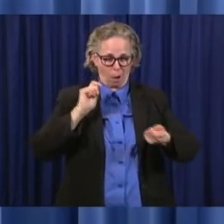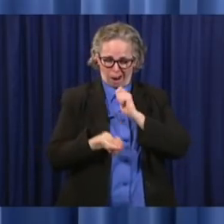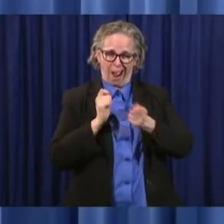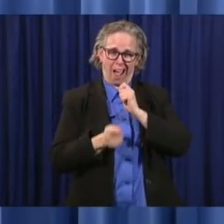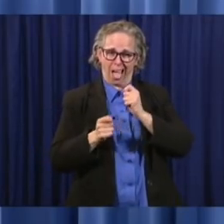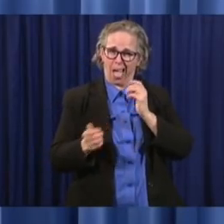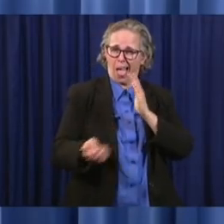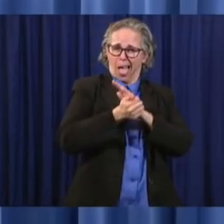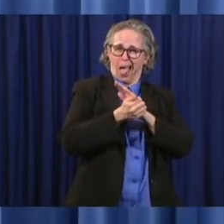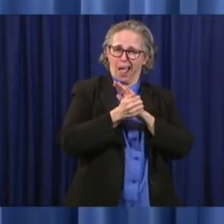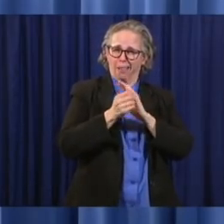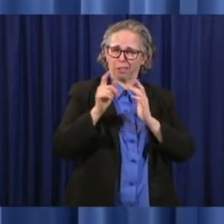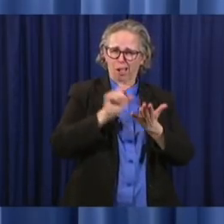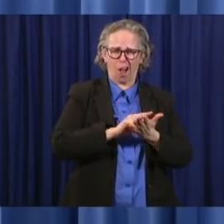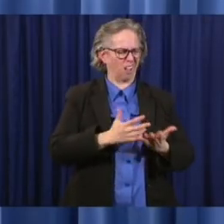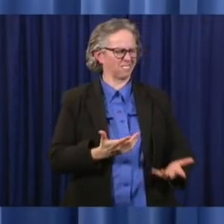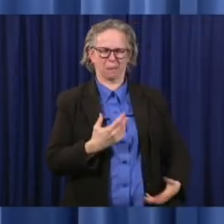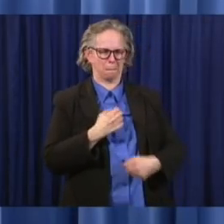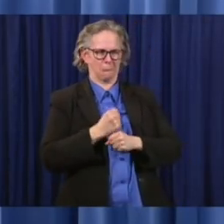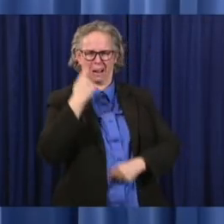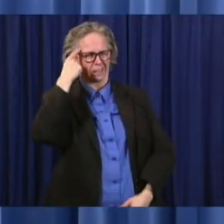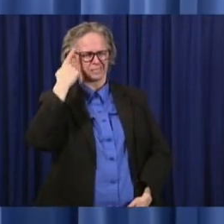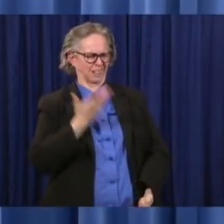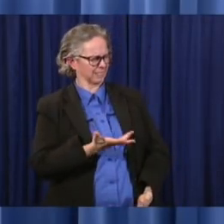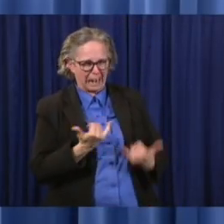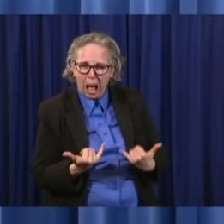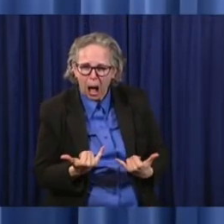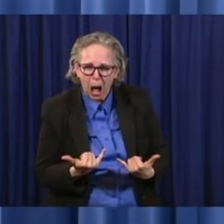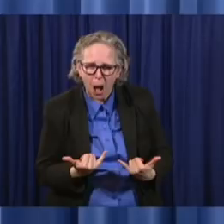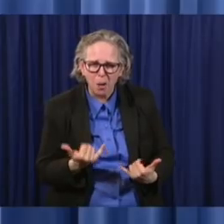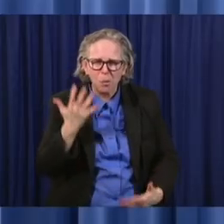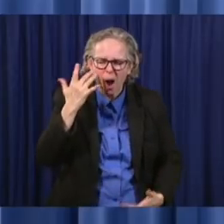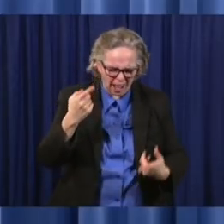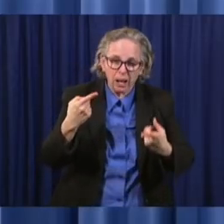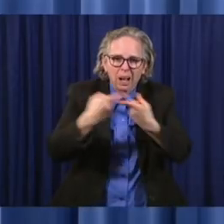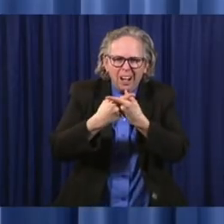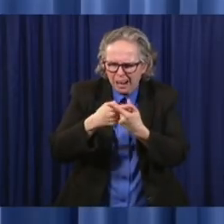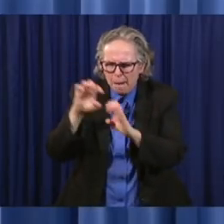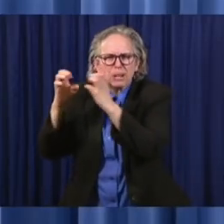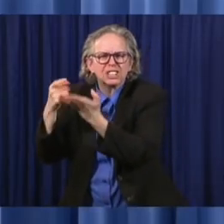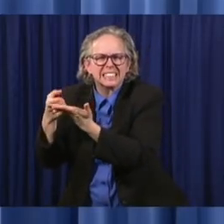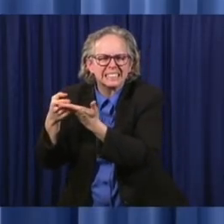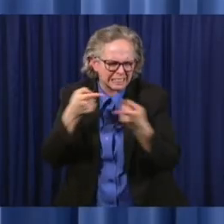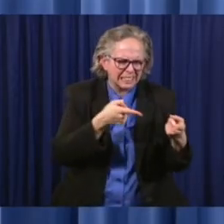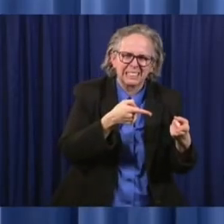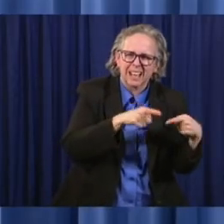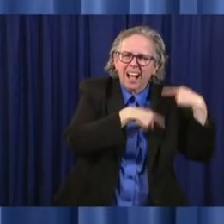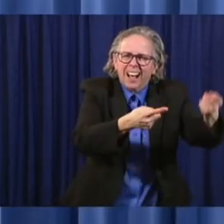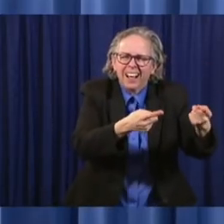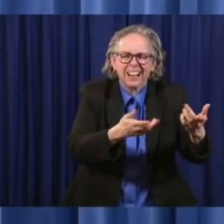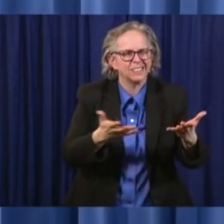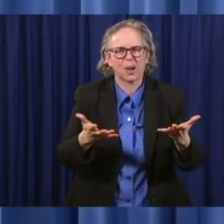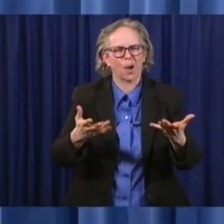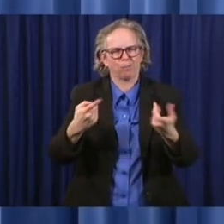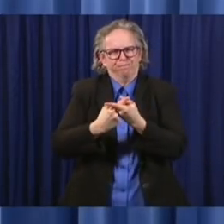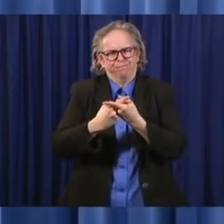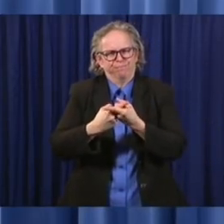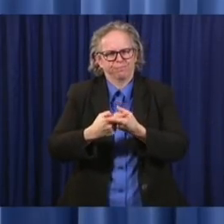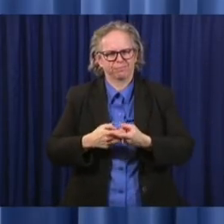law, to be taking away the power of the executive branch to protect